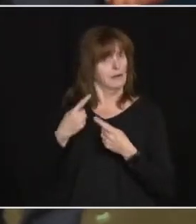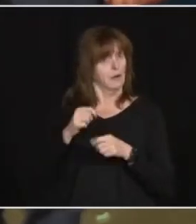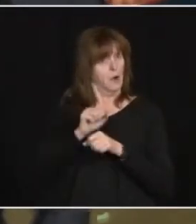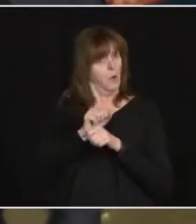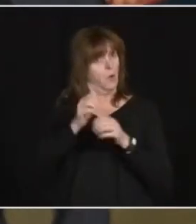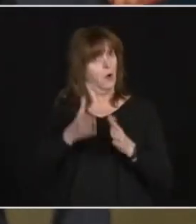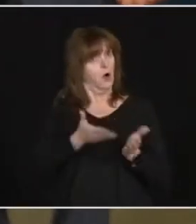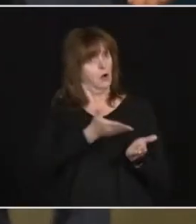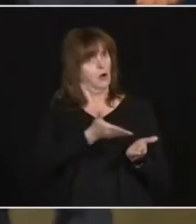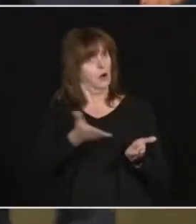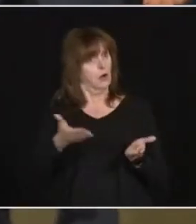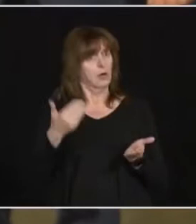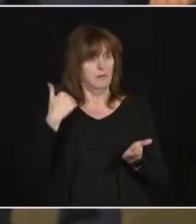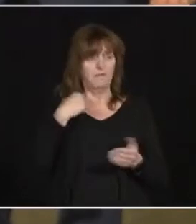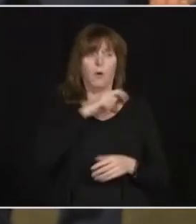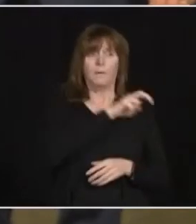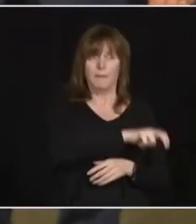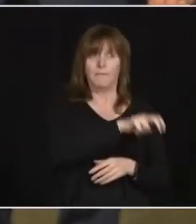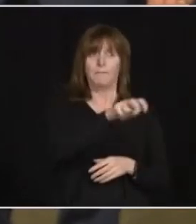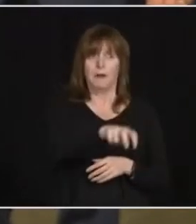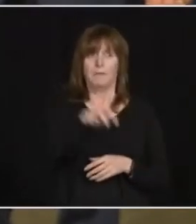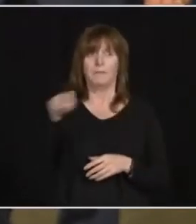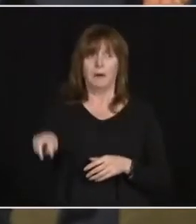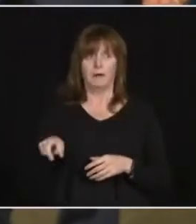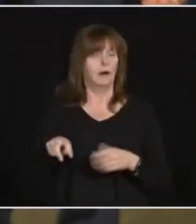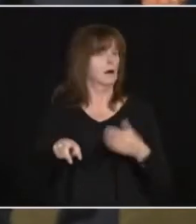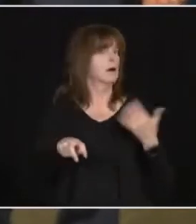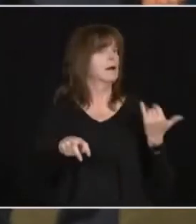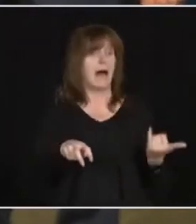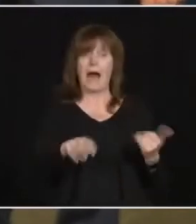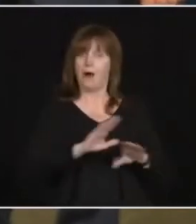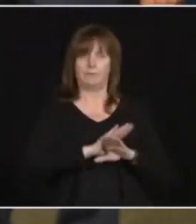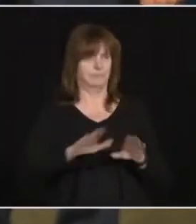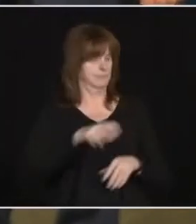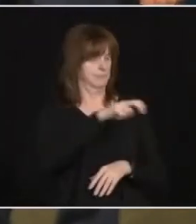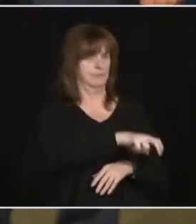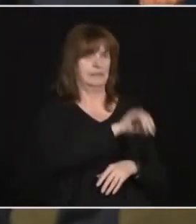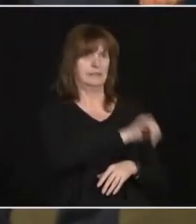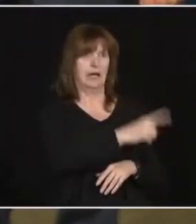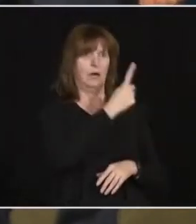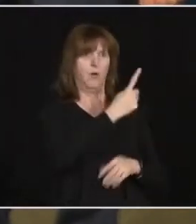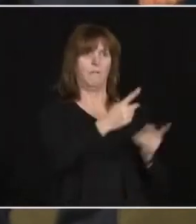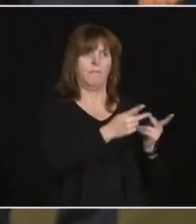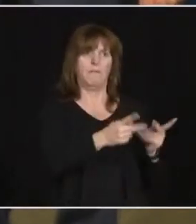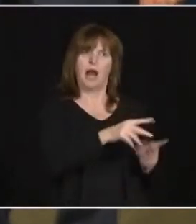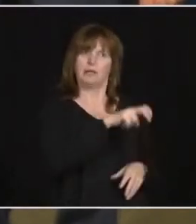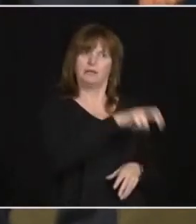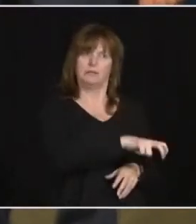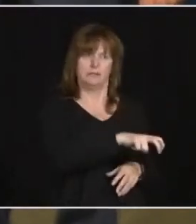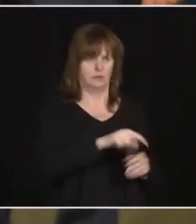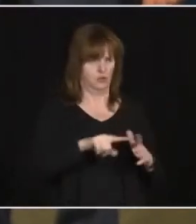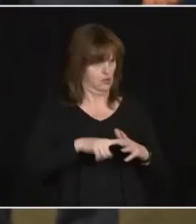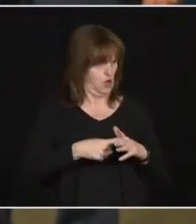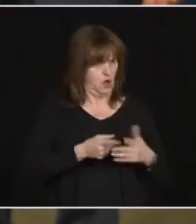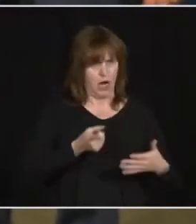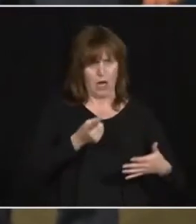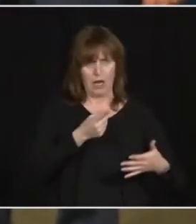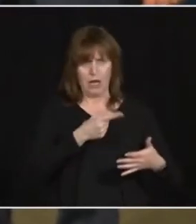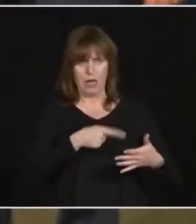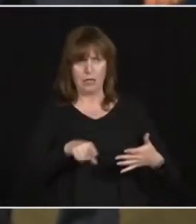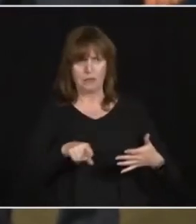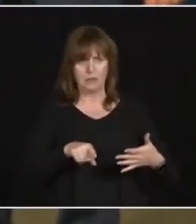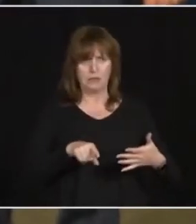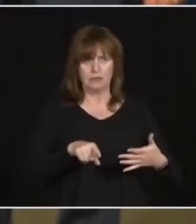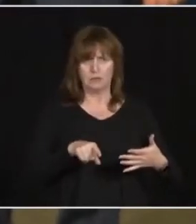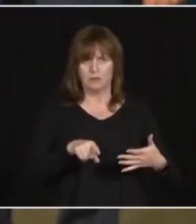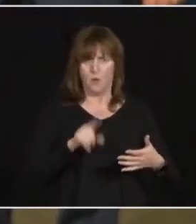that order starts in 1 week, April 22nd, and the measure will only last for 2 weeks. And we're also learning temporary workers